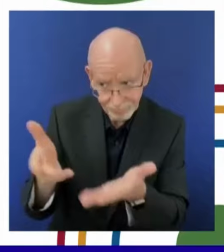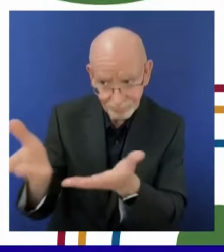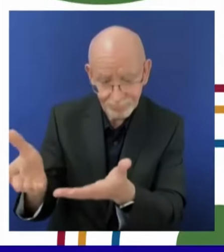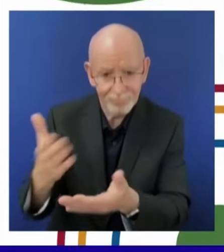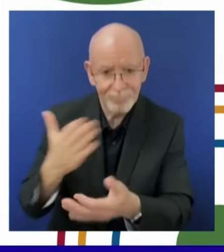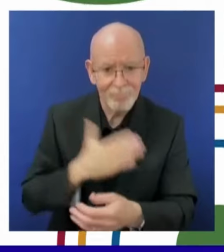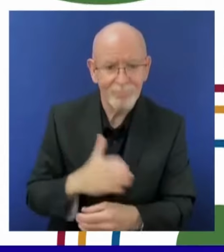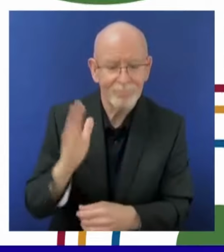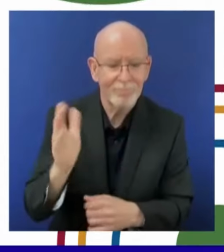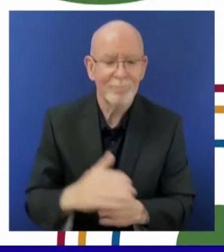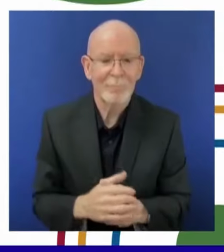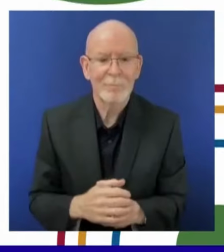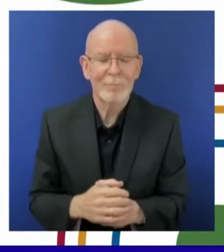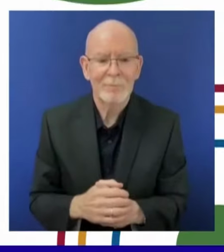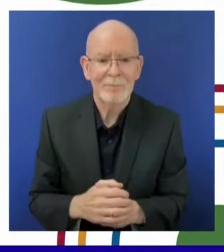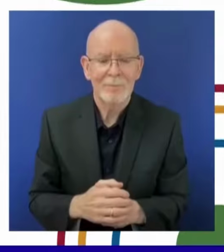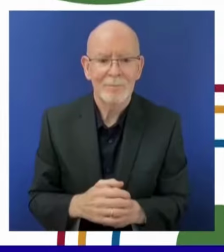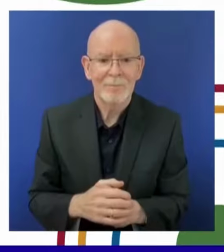You're muted.